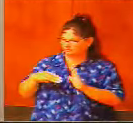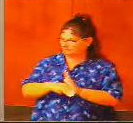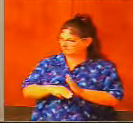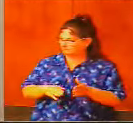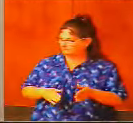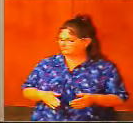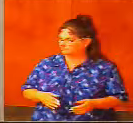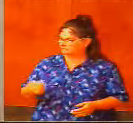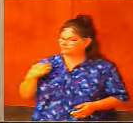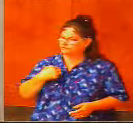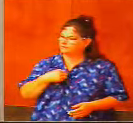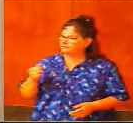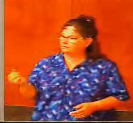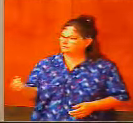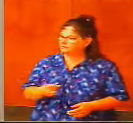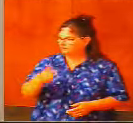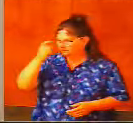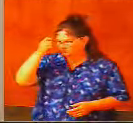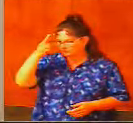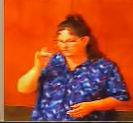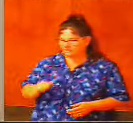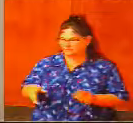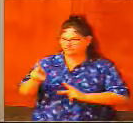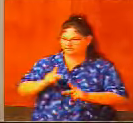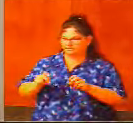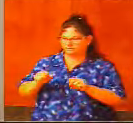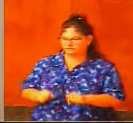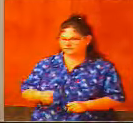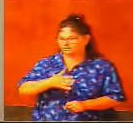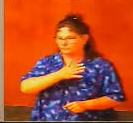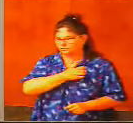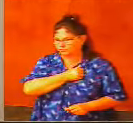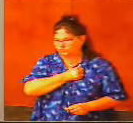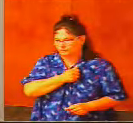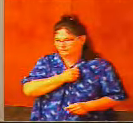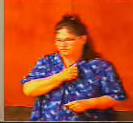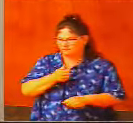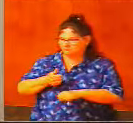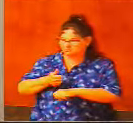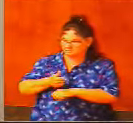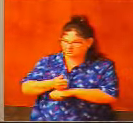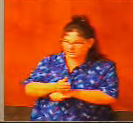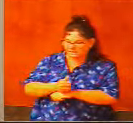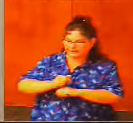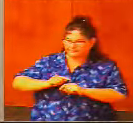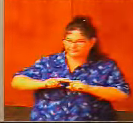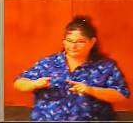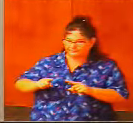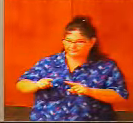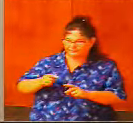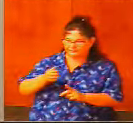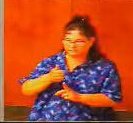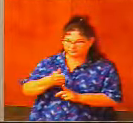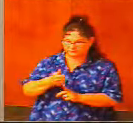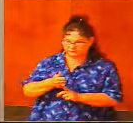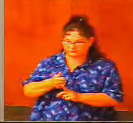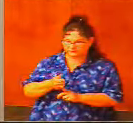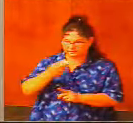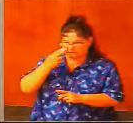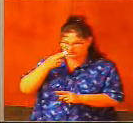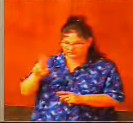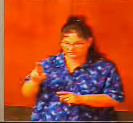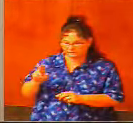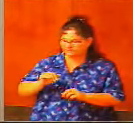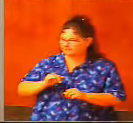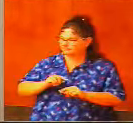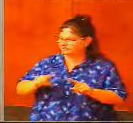We all understand that people can be arrested and charged with murder when in fact they're innocent, but that's not the